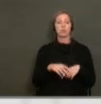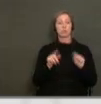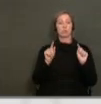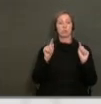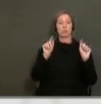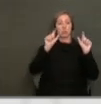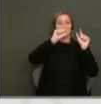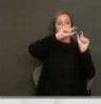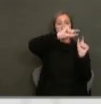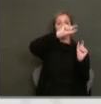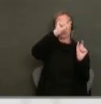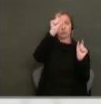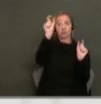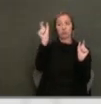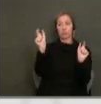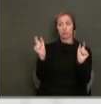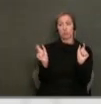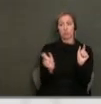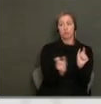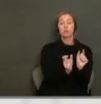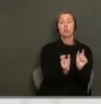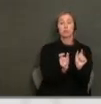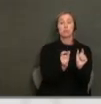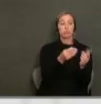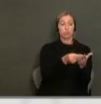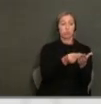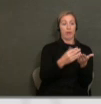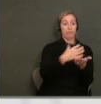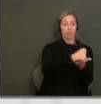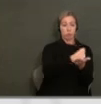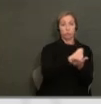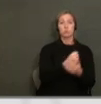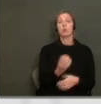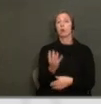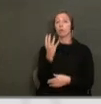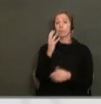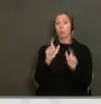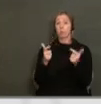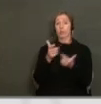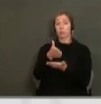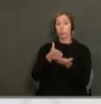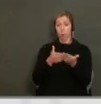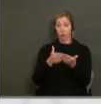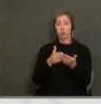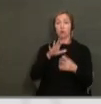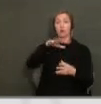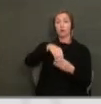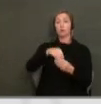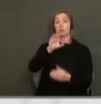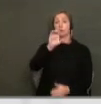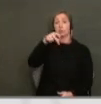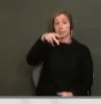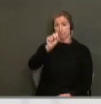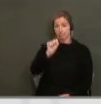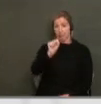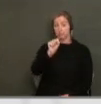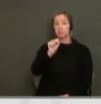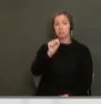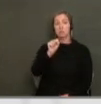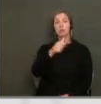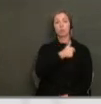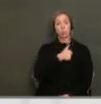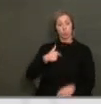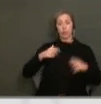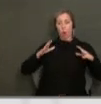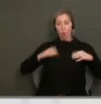circle are those revenues, four major components, including our CPS payment. We are the owners